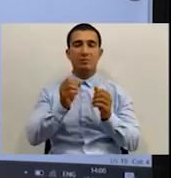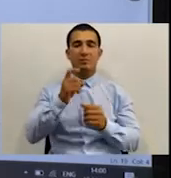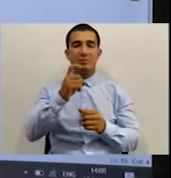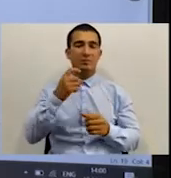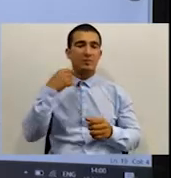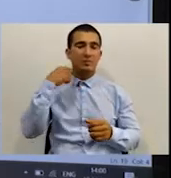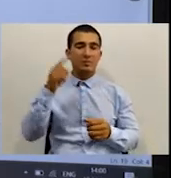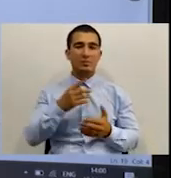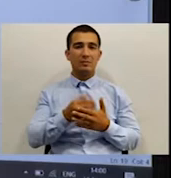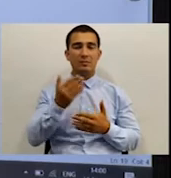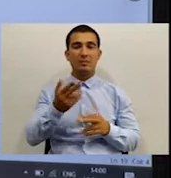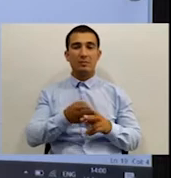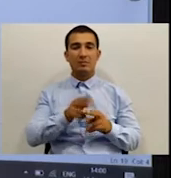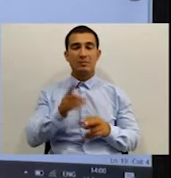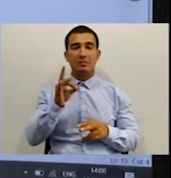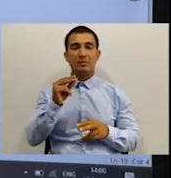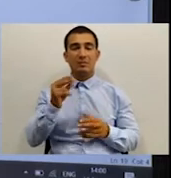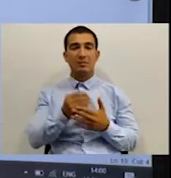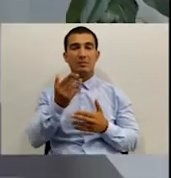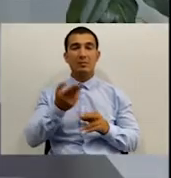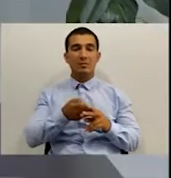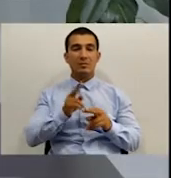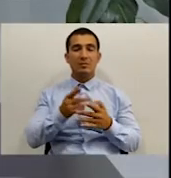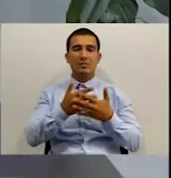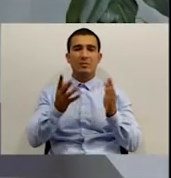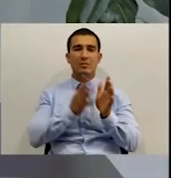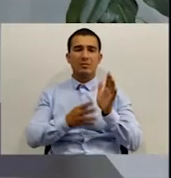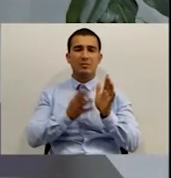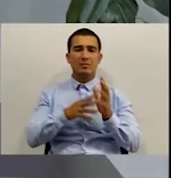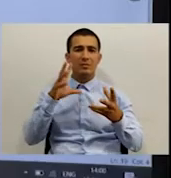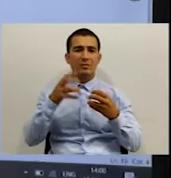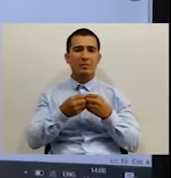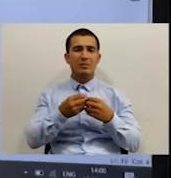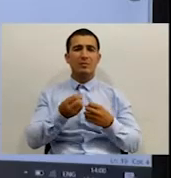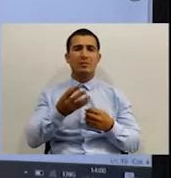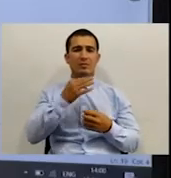ishlayapti? Boshida x soni o'ziga mana bu range 0 dan